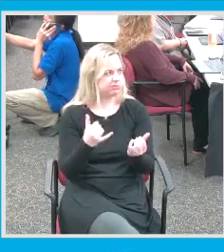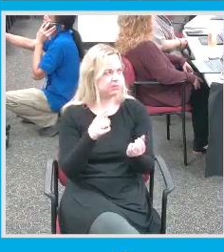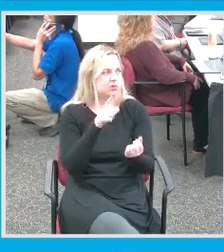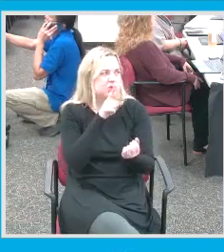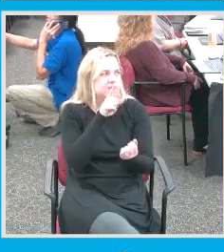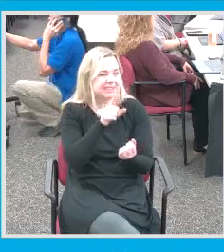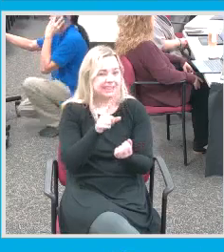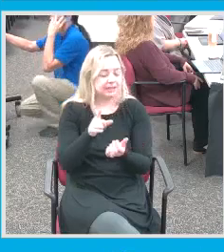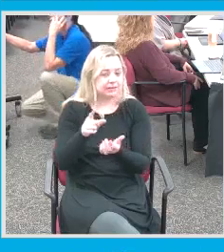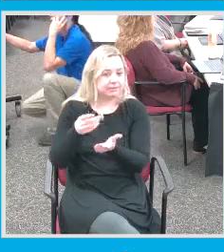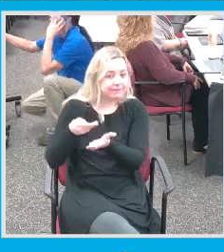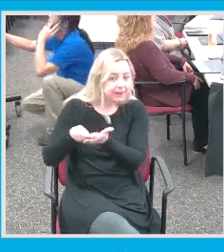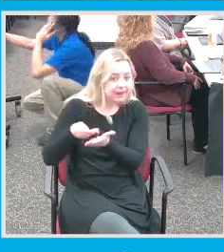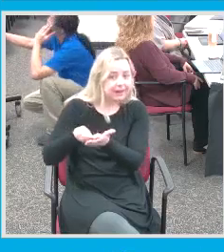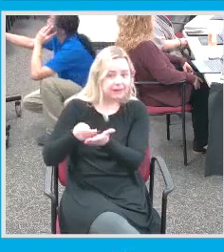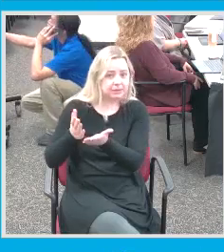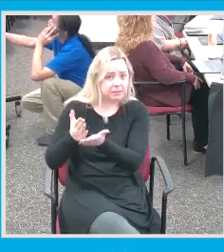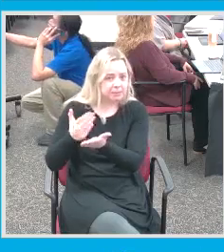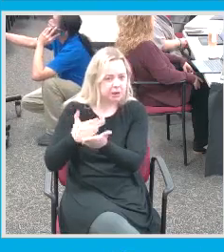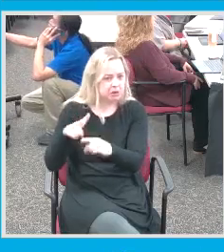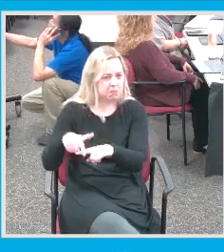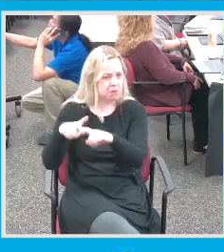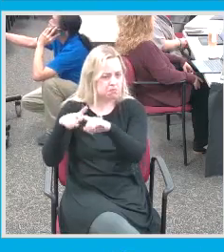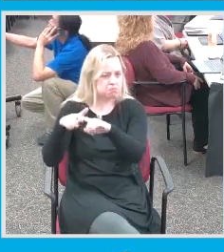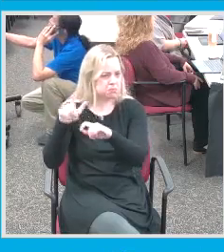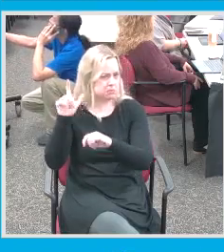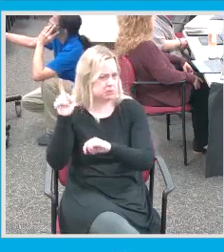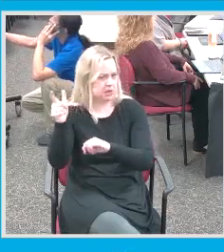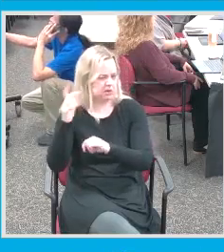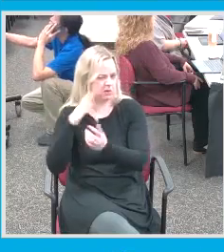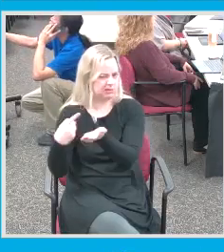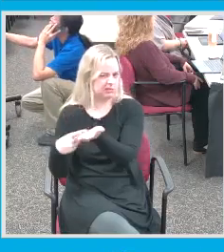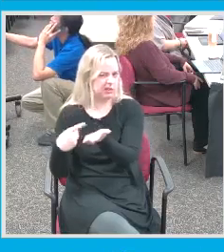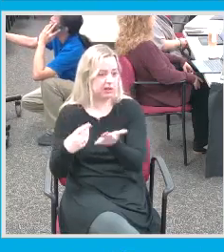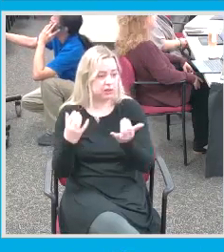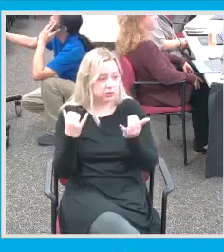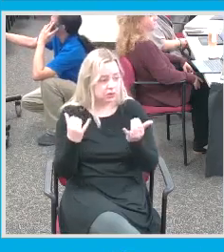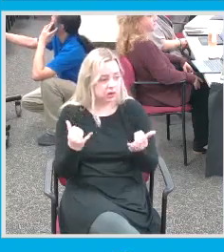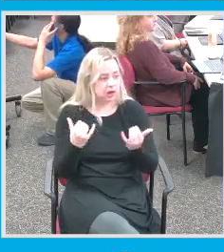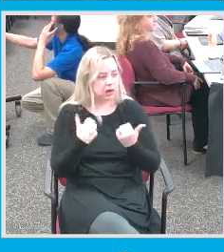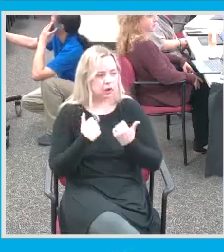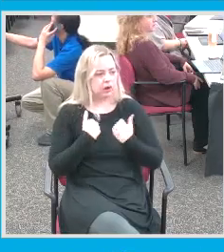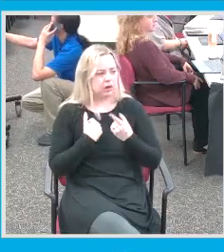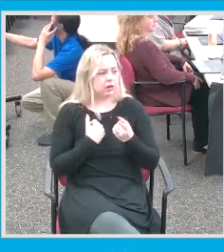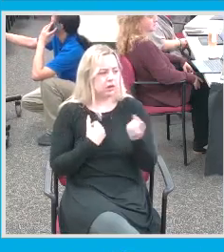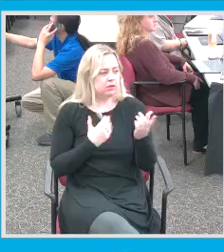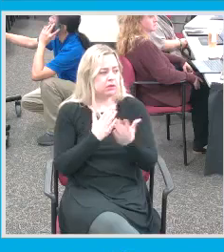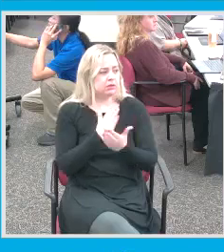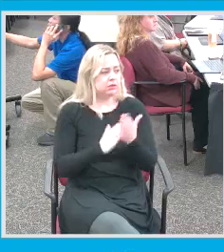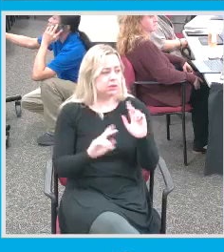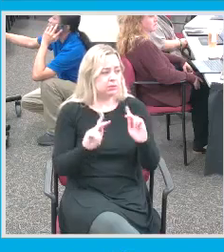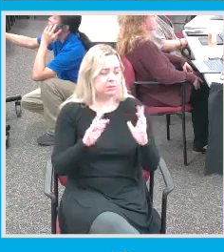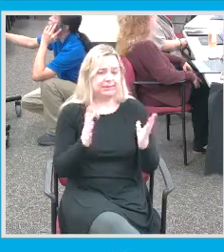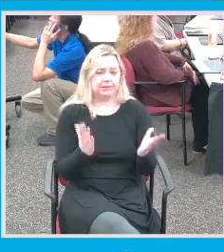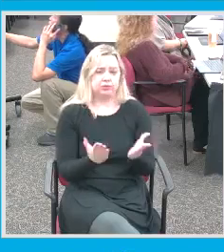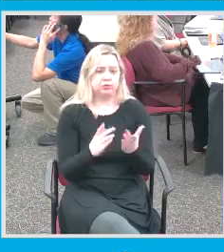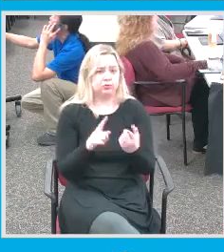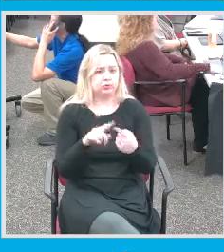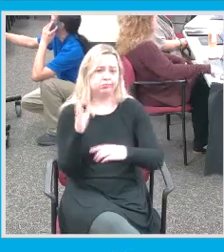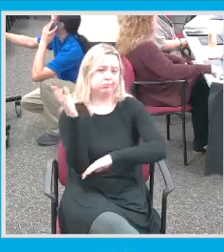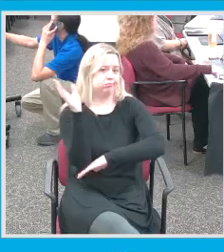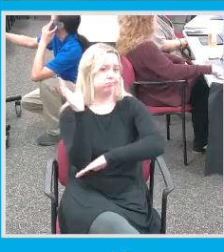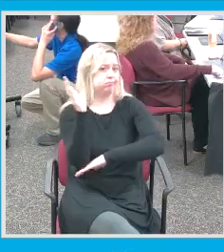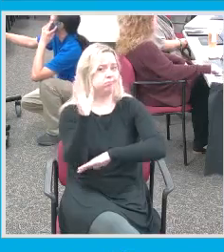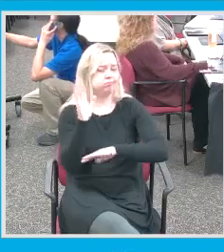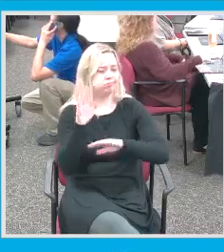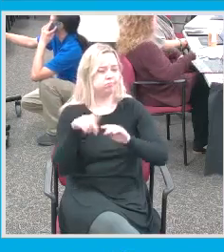for some presentations on contracts, renewal of contracts. And Susan, do you want to introduce these folks as they